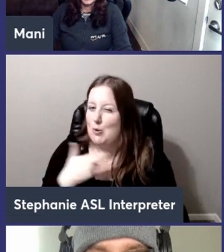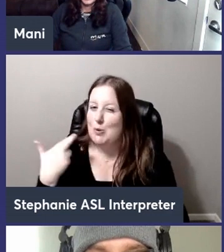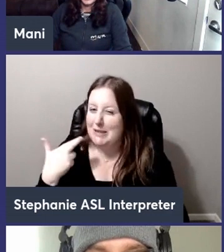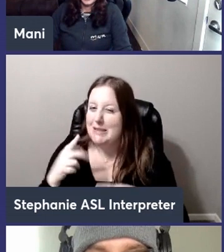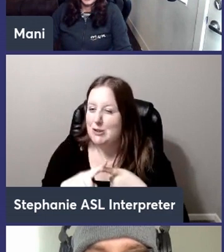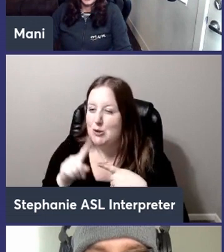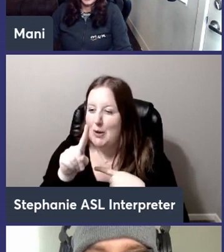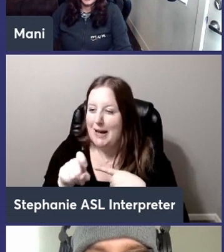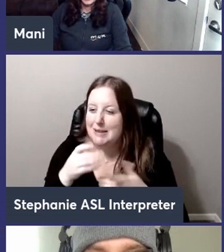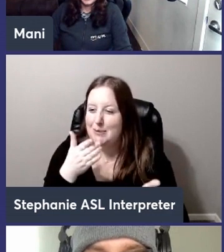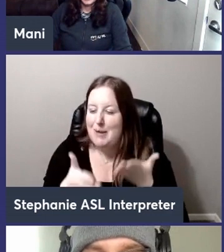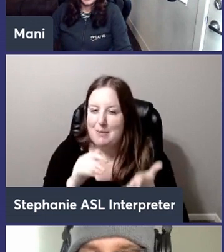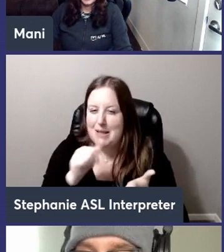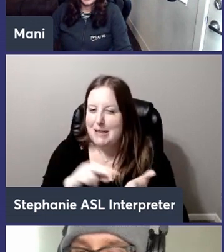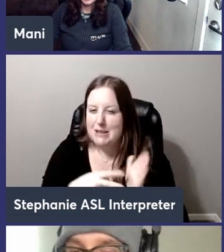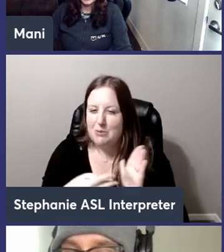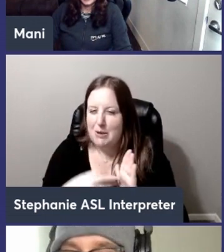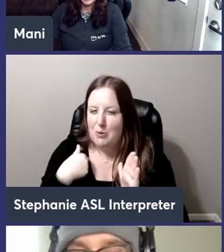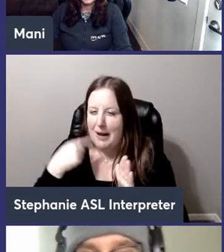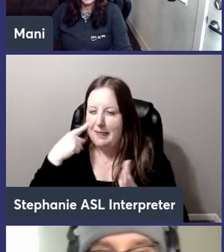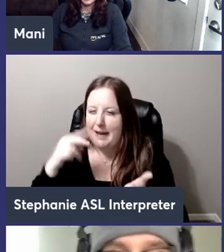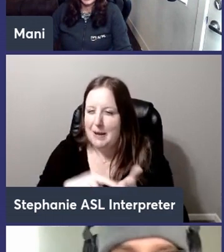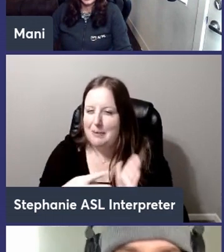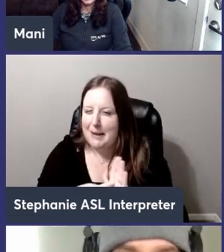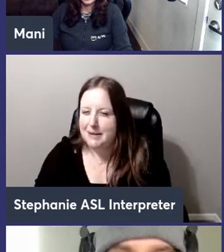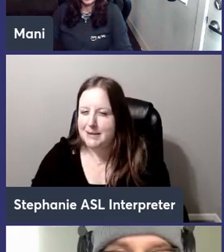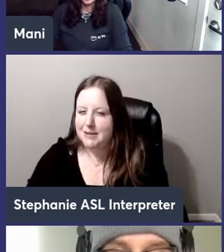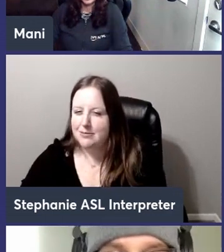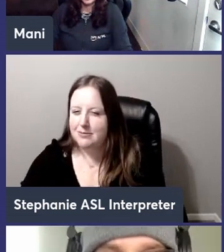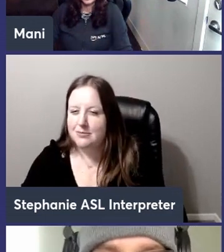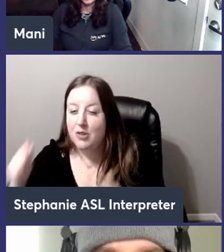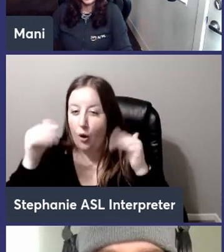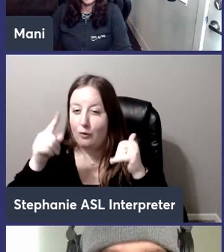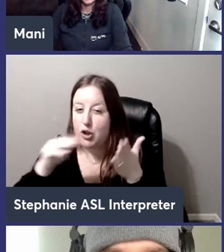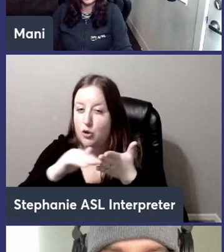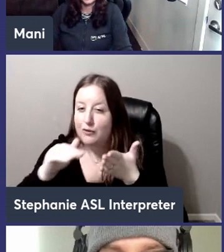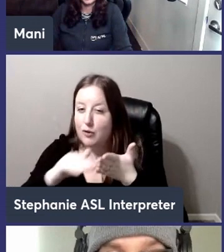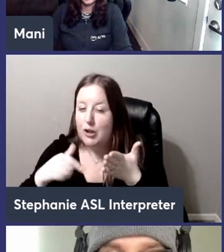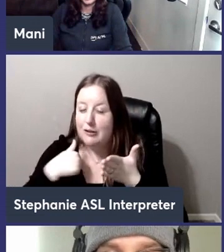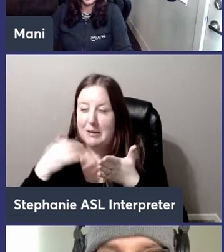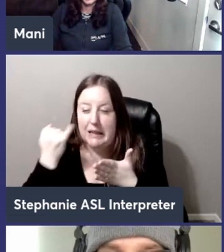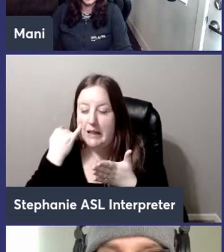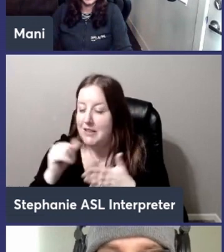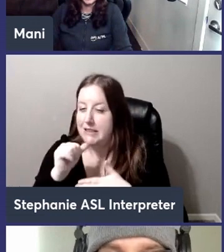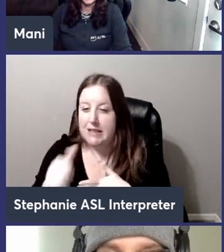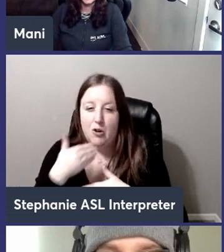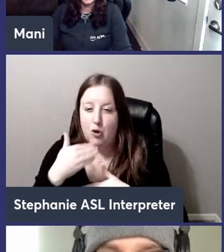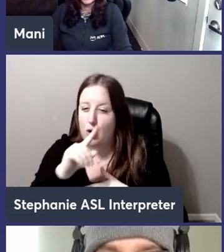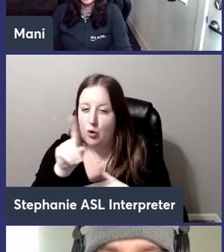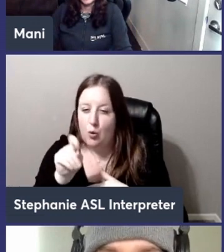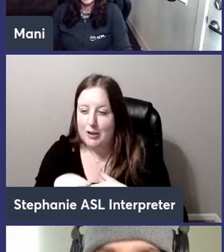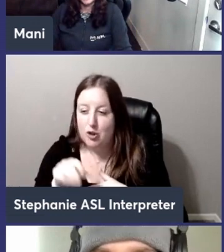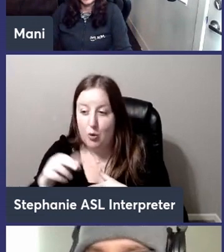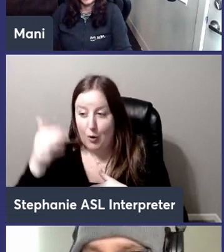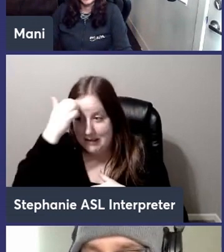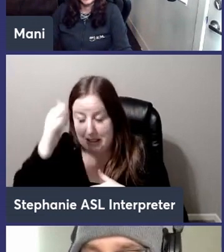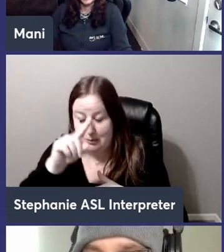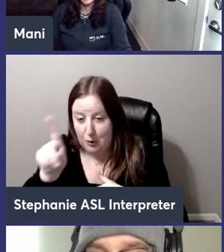because it may not mean what I think it means. Hopefully you'll forgive me if it's not a good question or a dumb